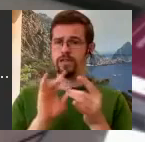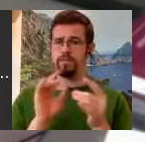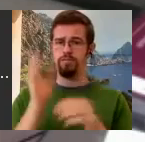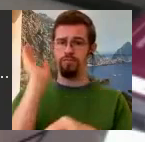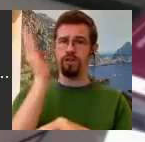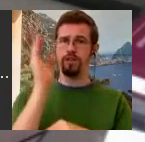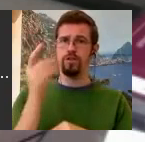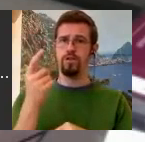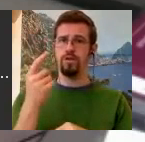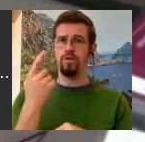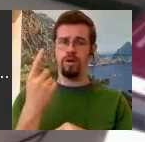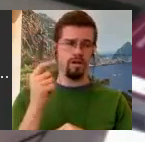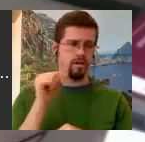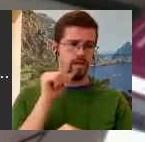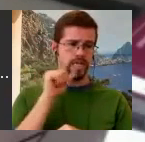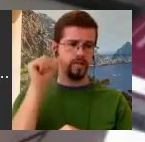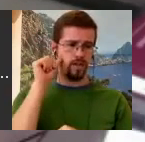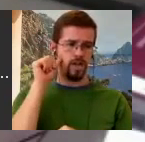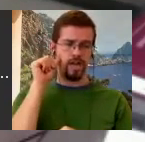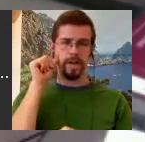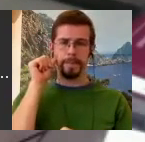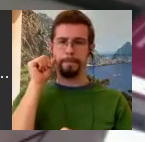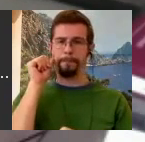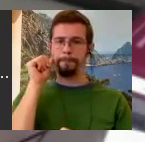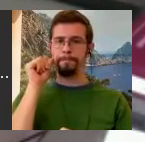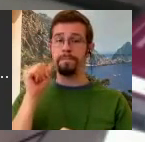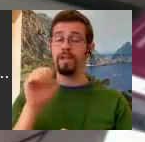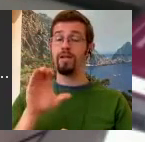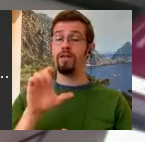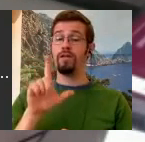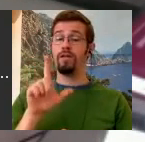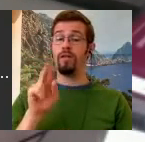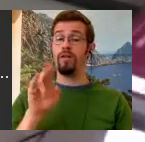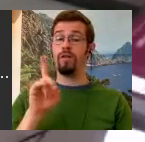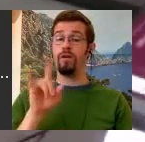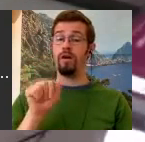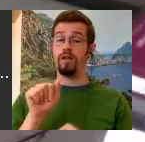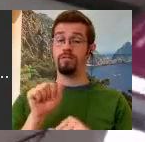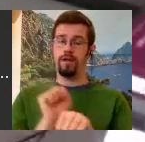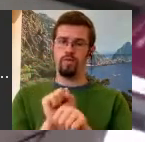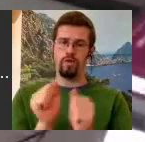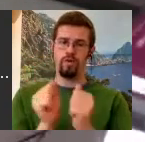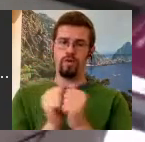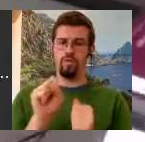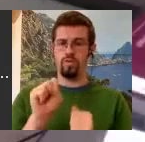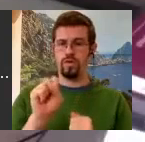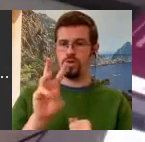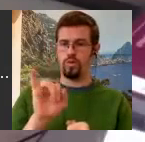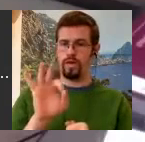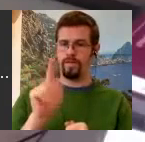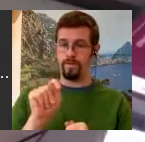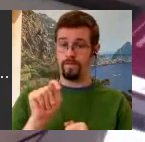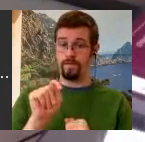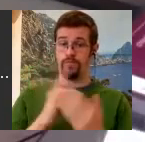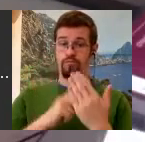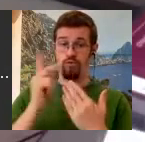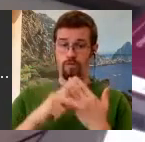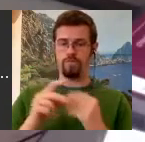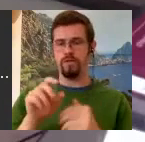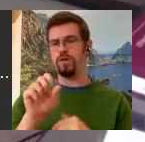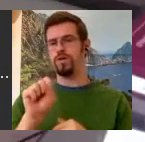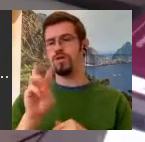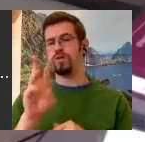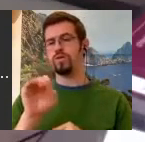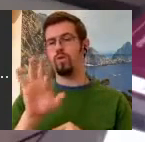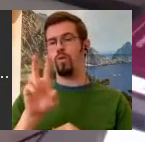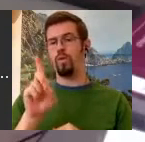21st, Claudia, who is working with the SWIFT program and the SWORD project from